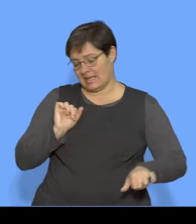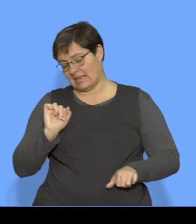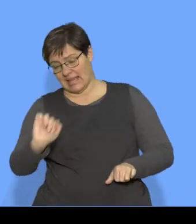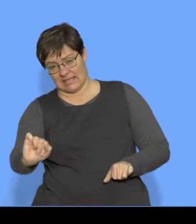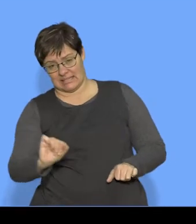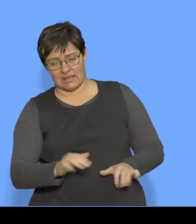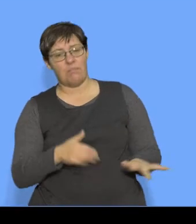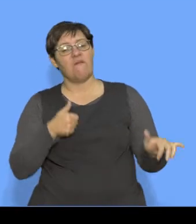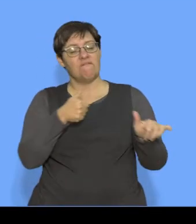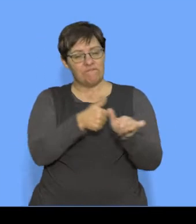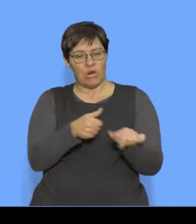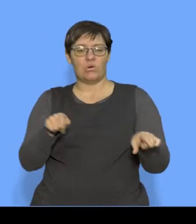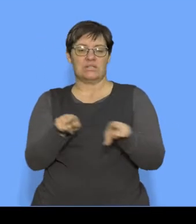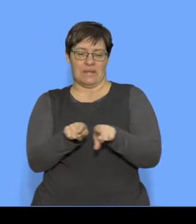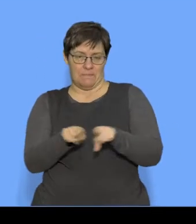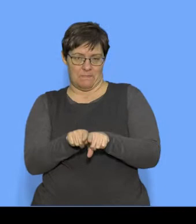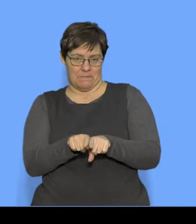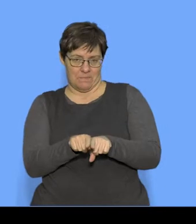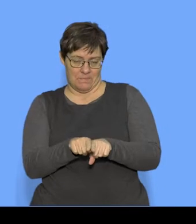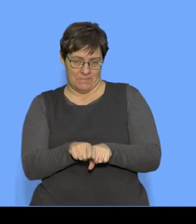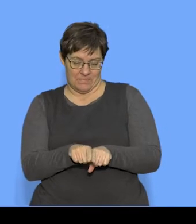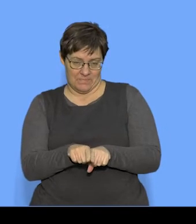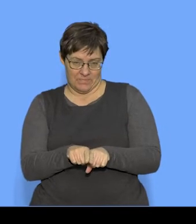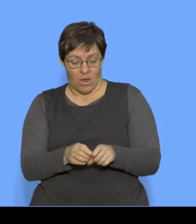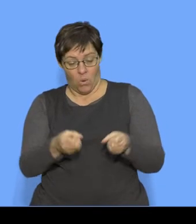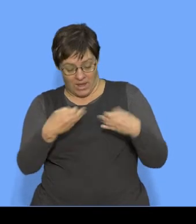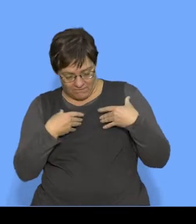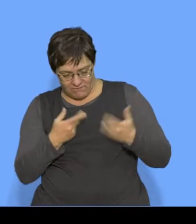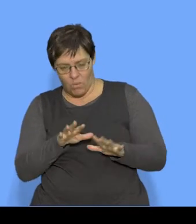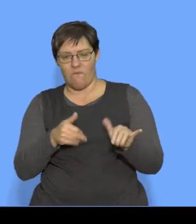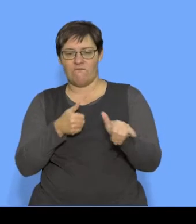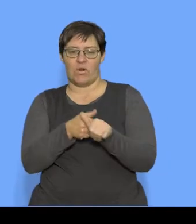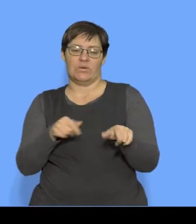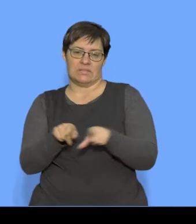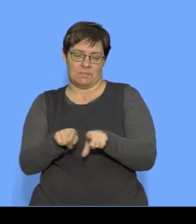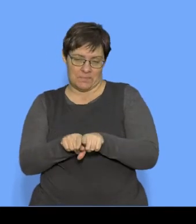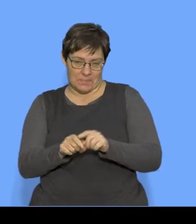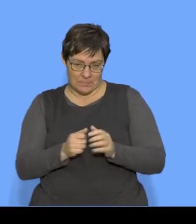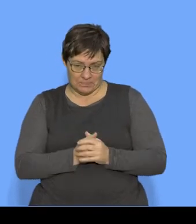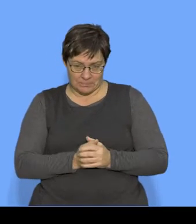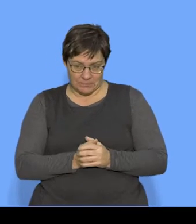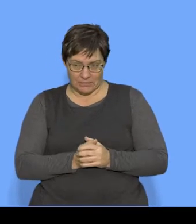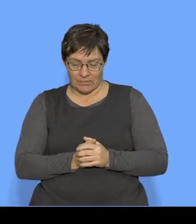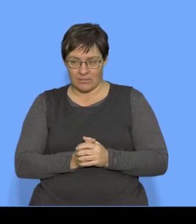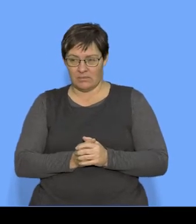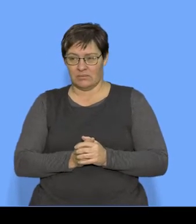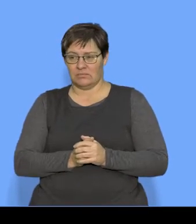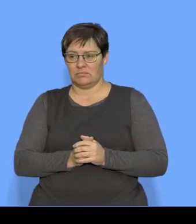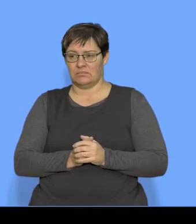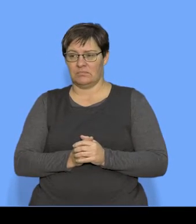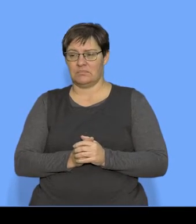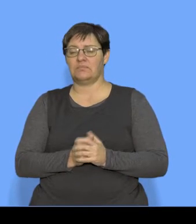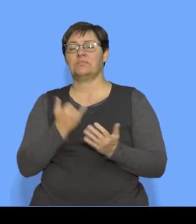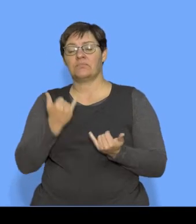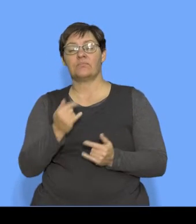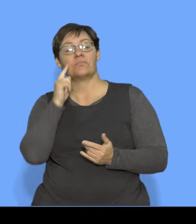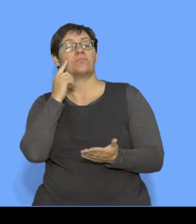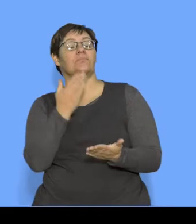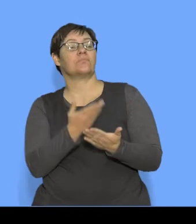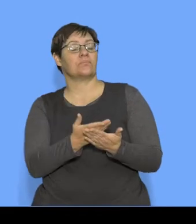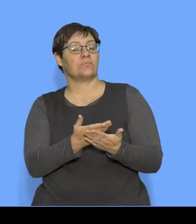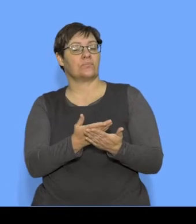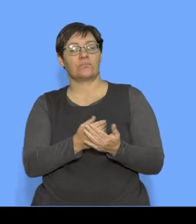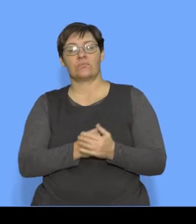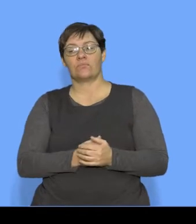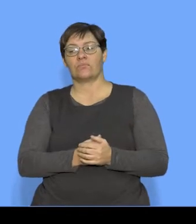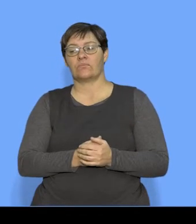you to follow the same order that we gave you in the previous statement. Now we are required to prove that